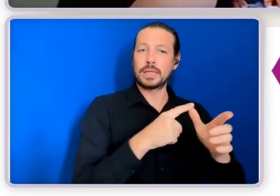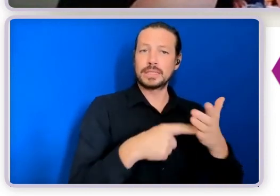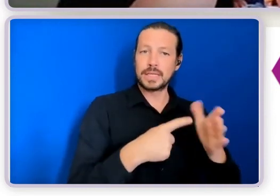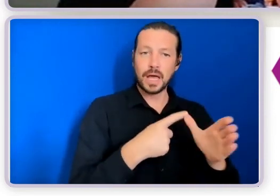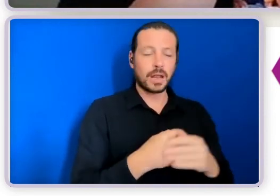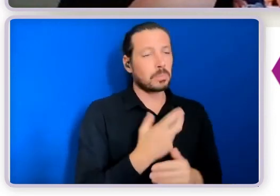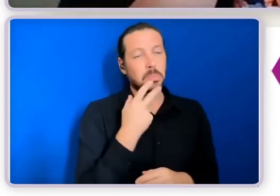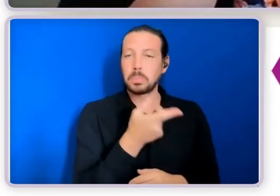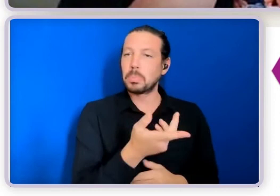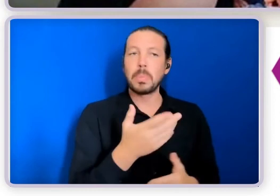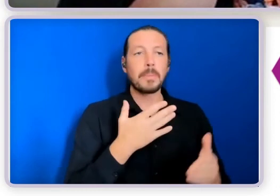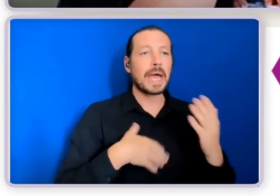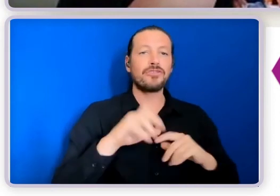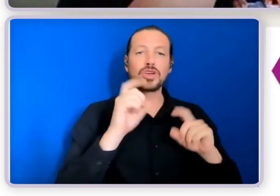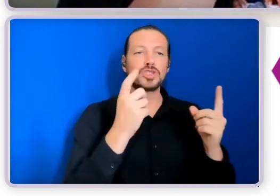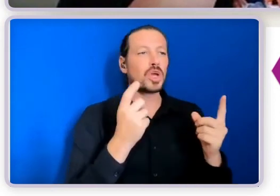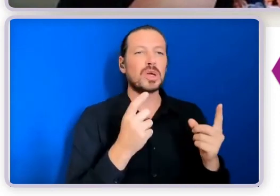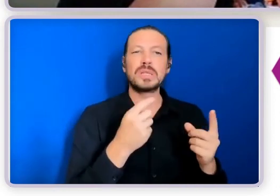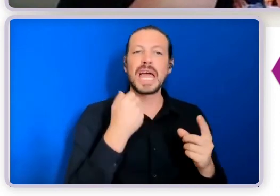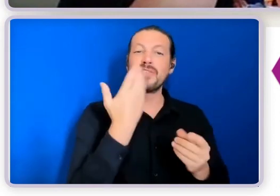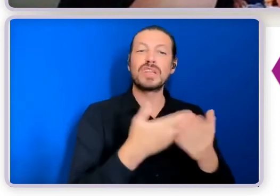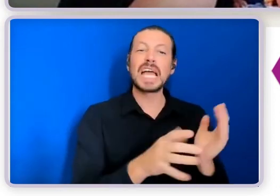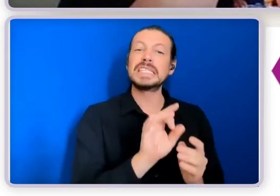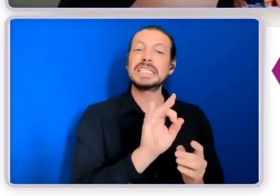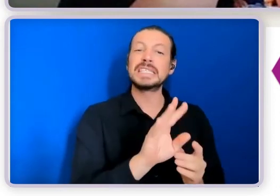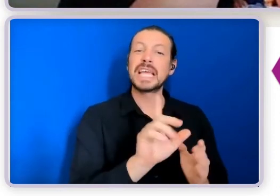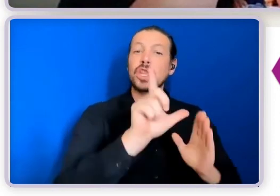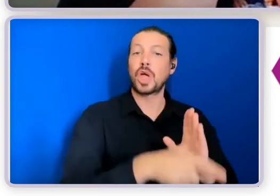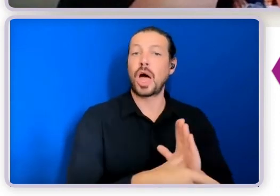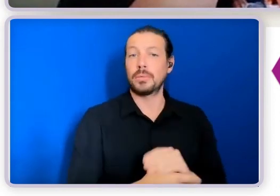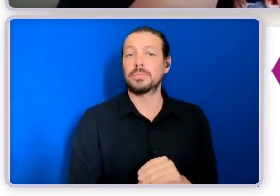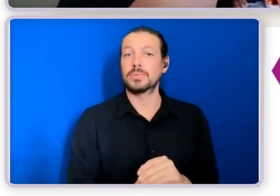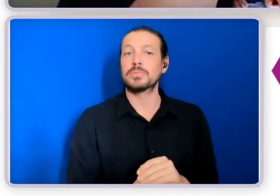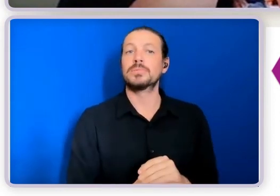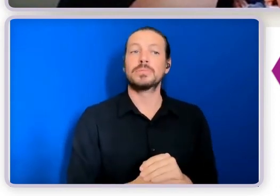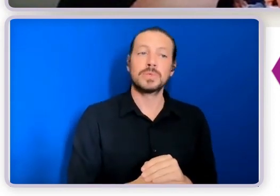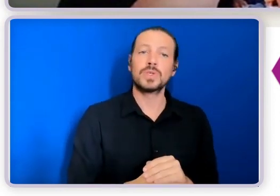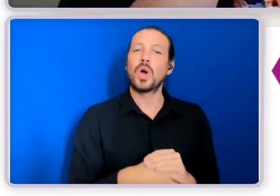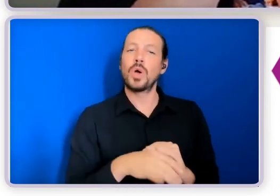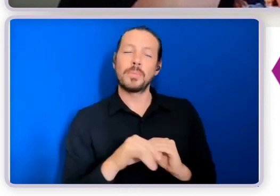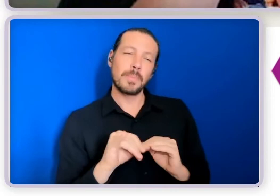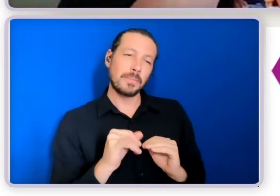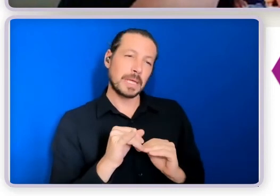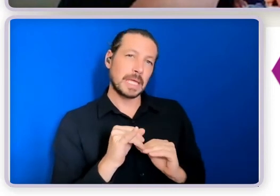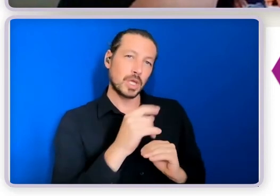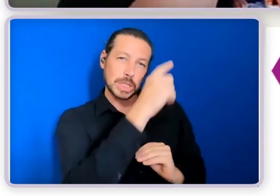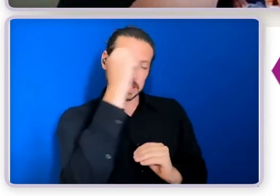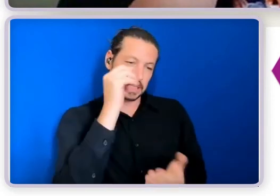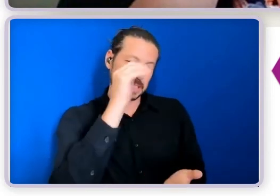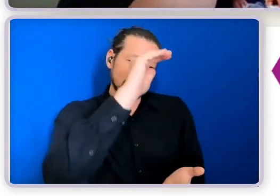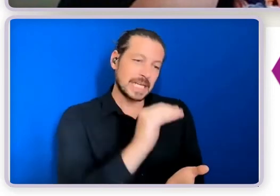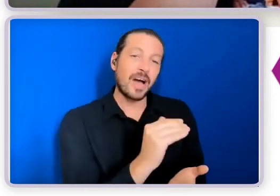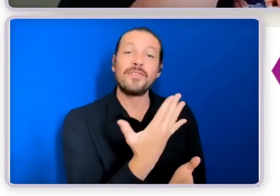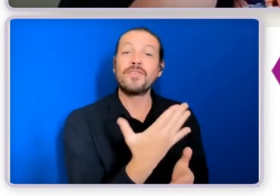day. And therefore, what your goal would be, short-term goal might be down to 5 times a day. Long-term goal might